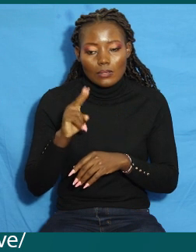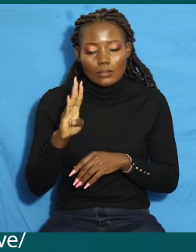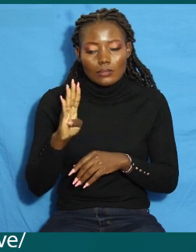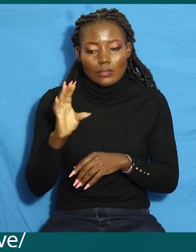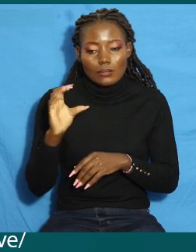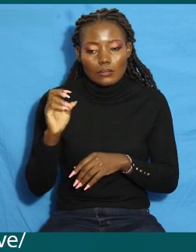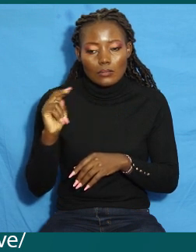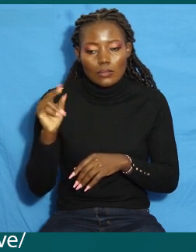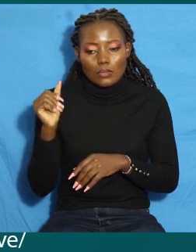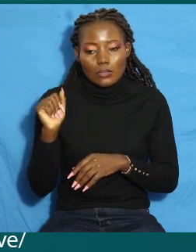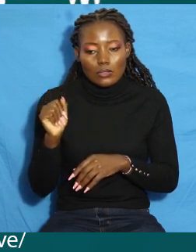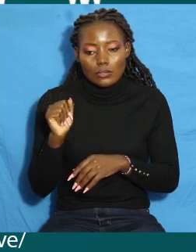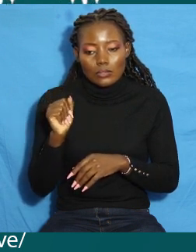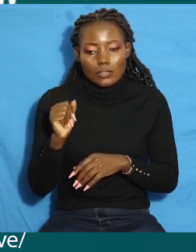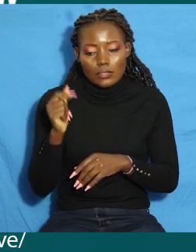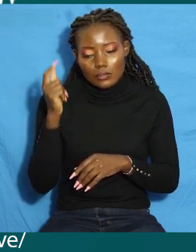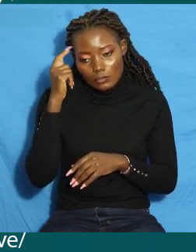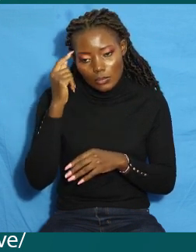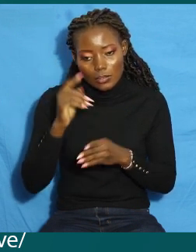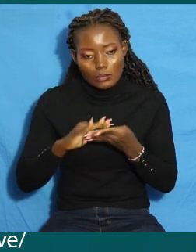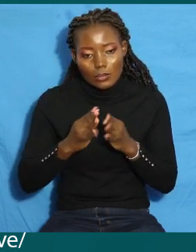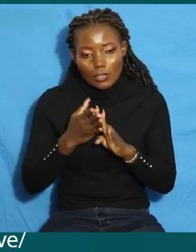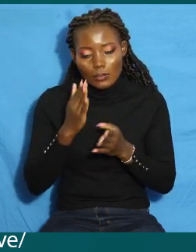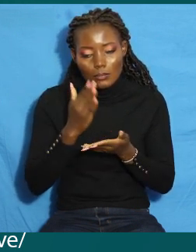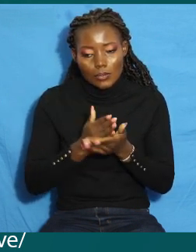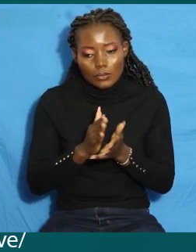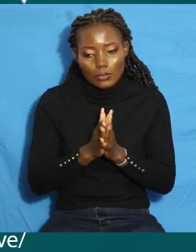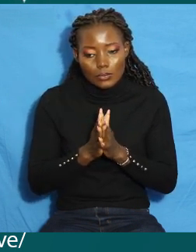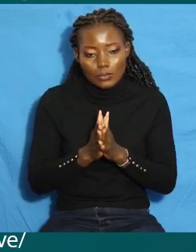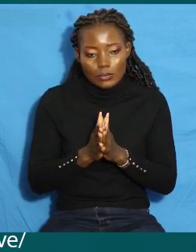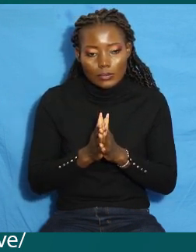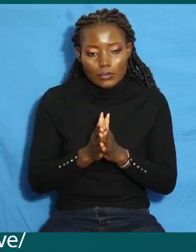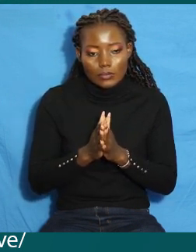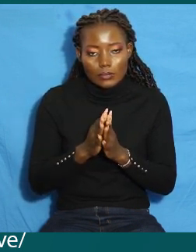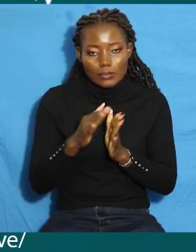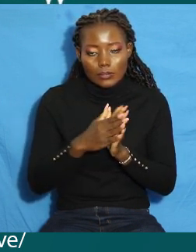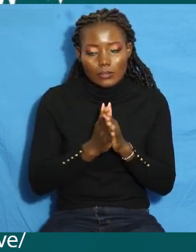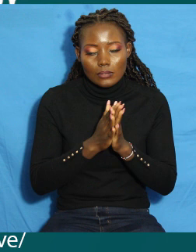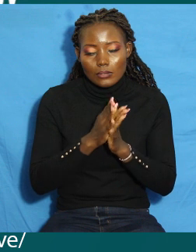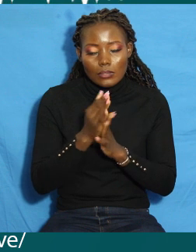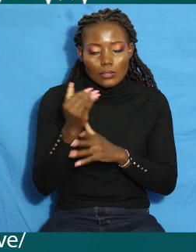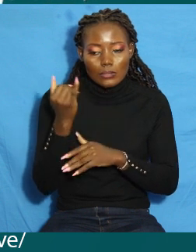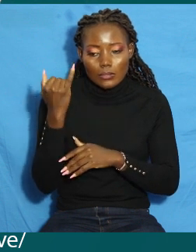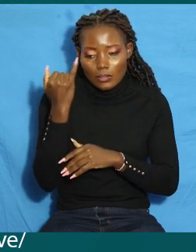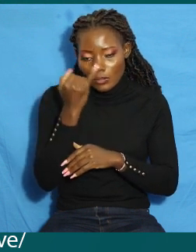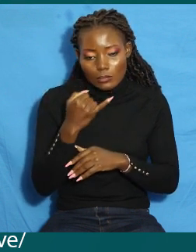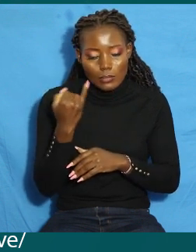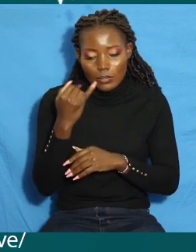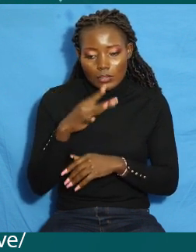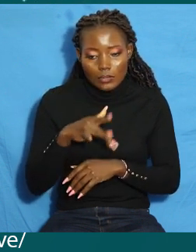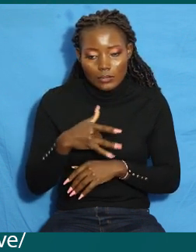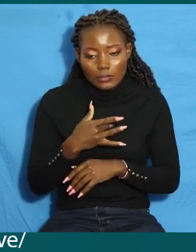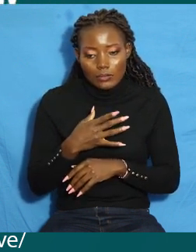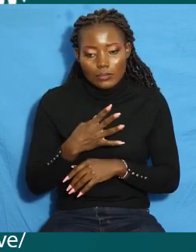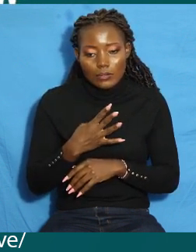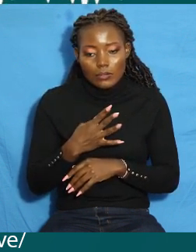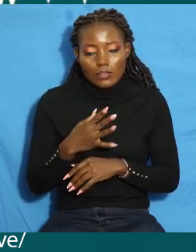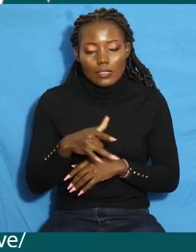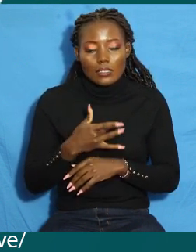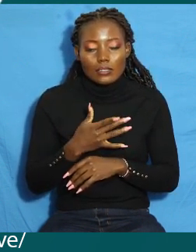and become our truth or reality. They're stored as images, feelings, emotions, and experiences.